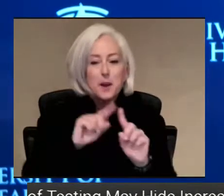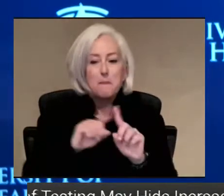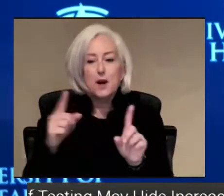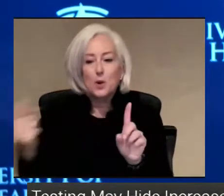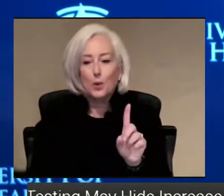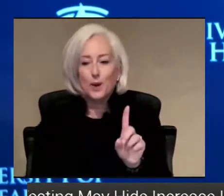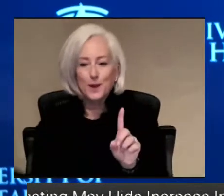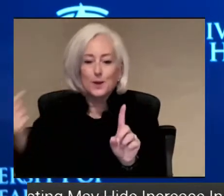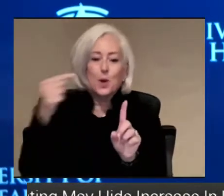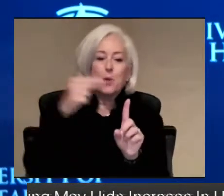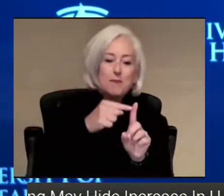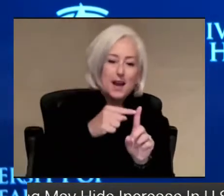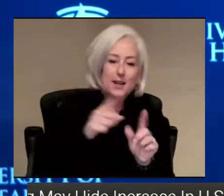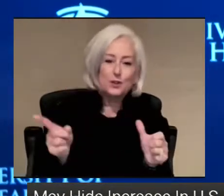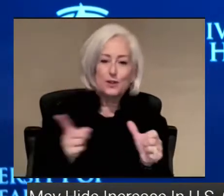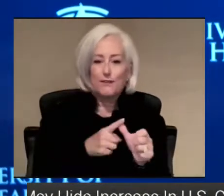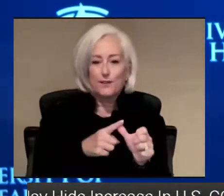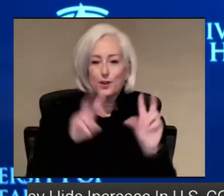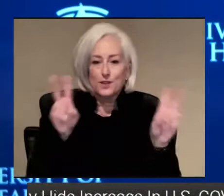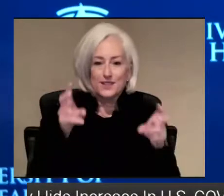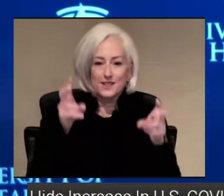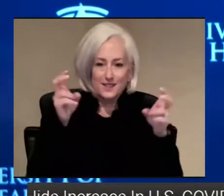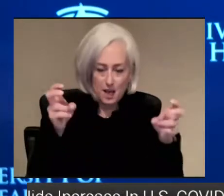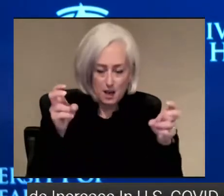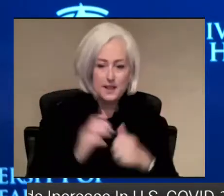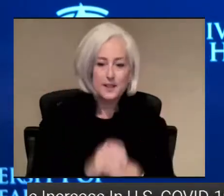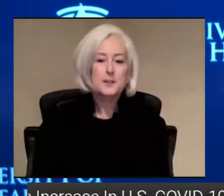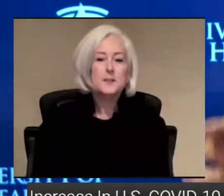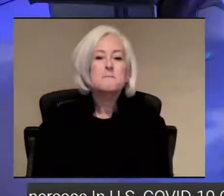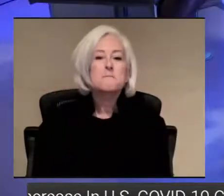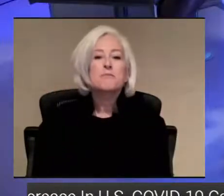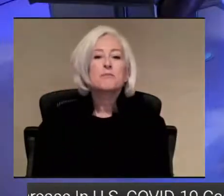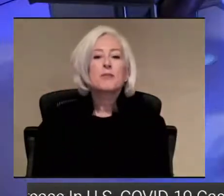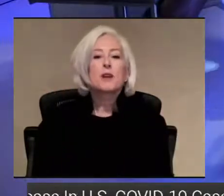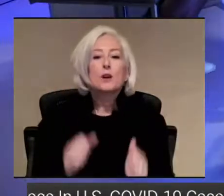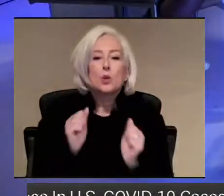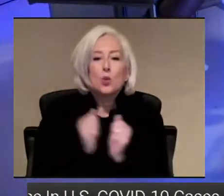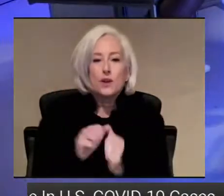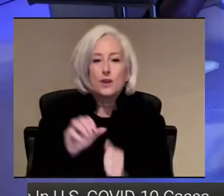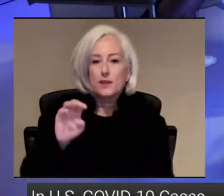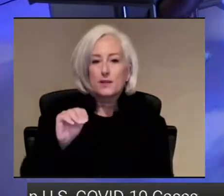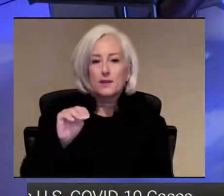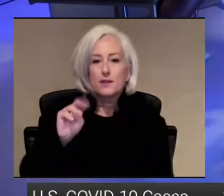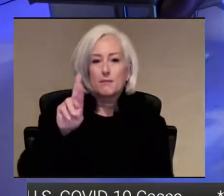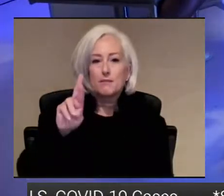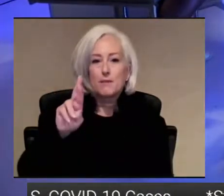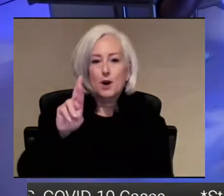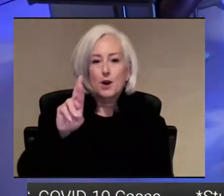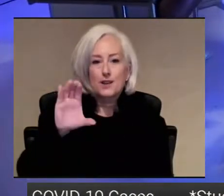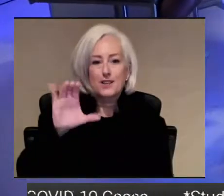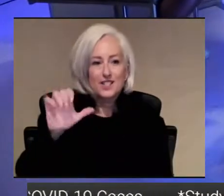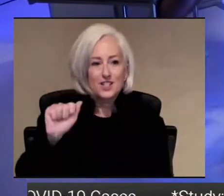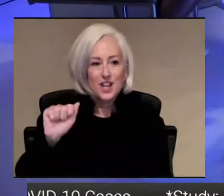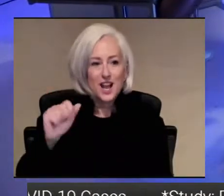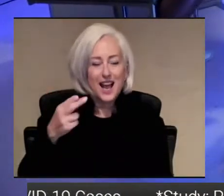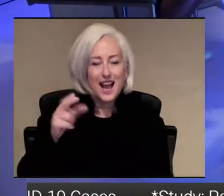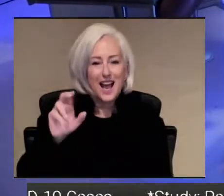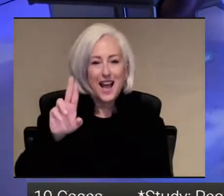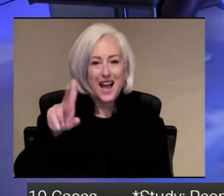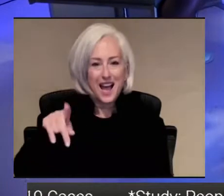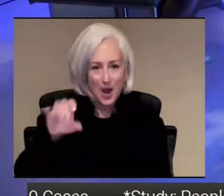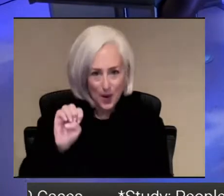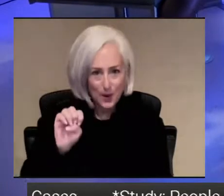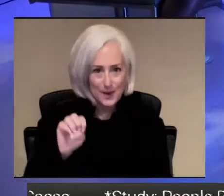with earlier this morning. We return to our conversation with Marcia Houpe. Did I do it right? Marcia Houpe.